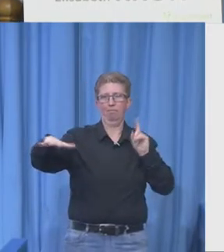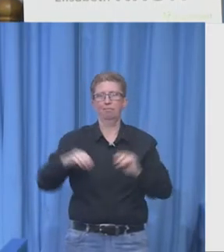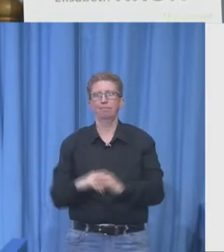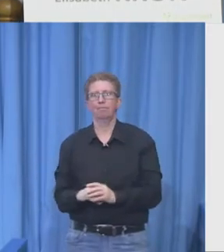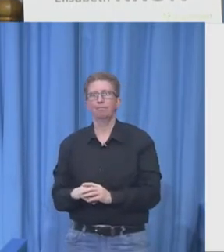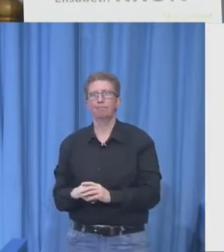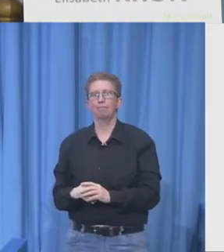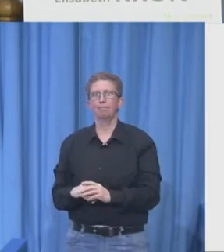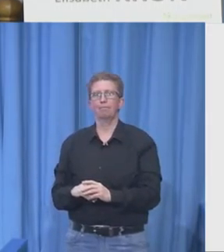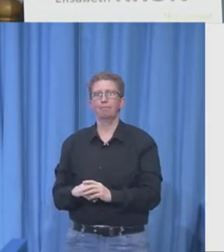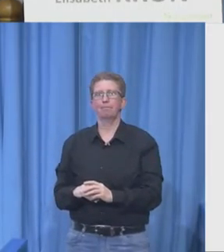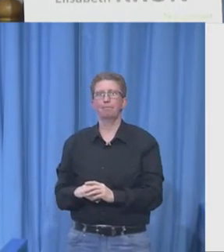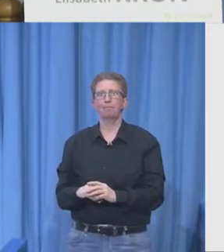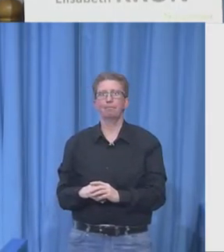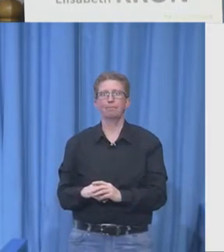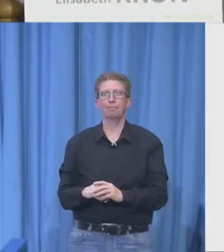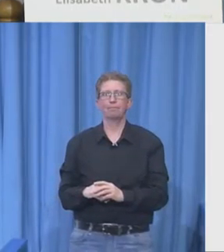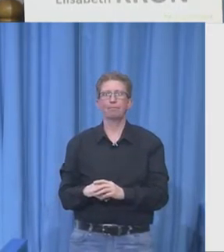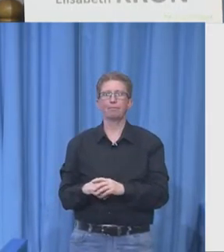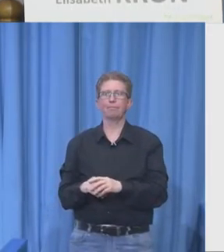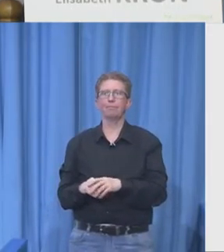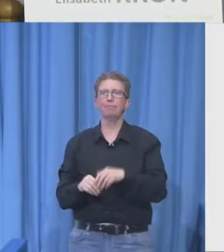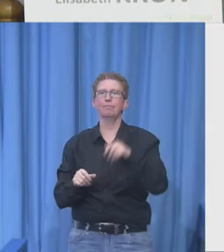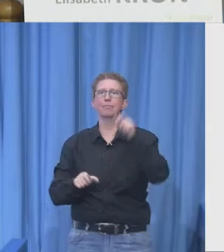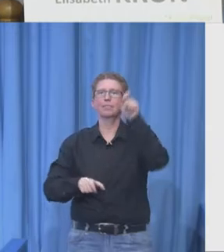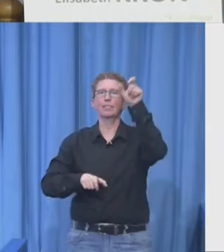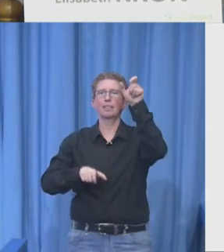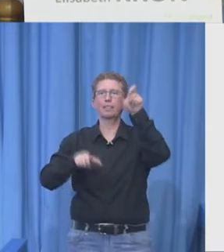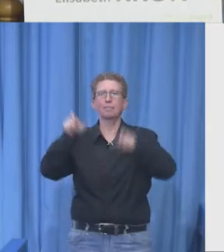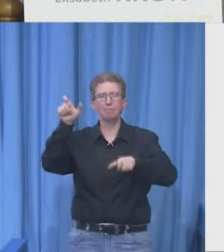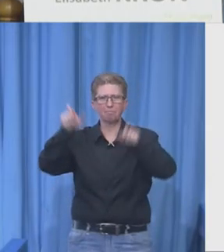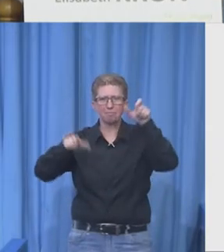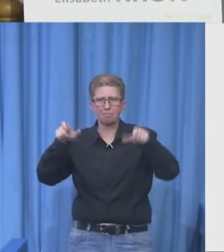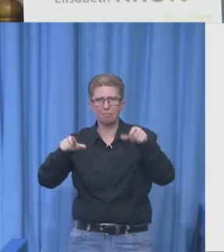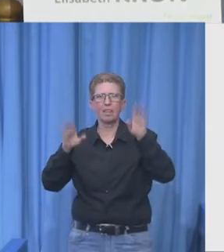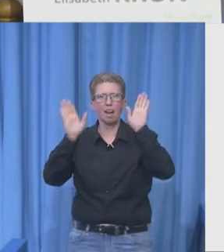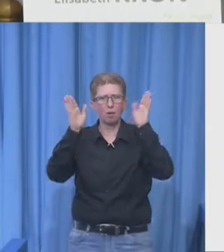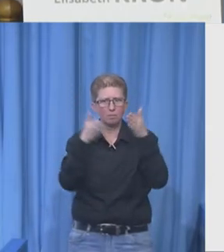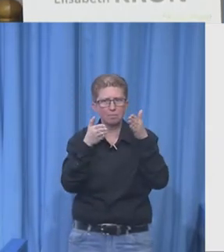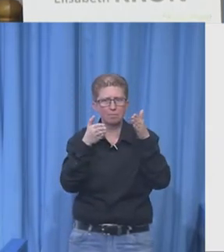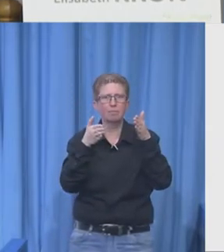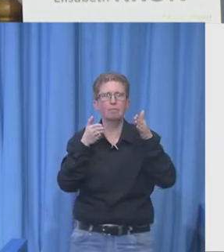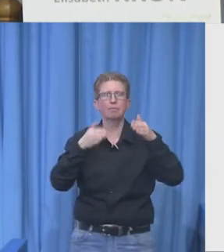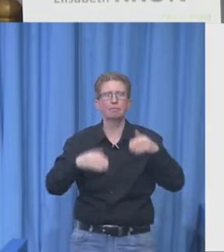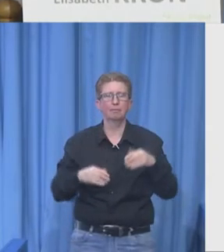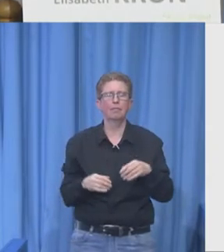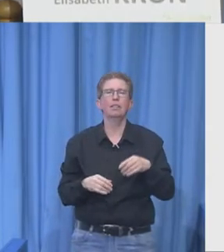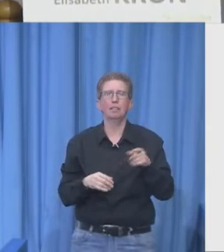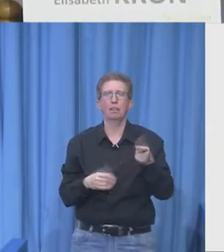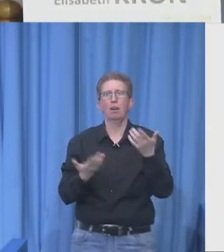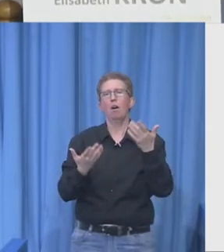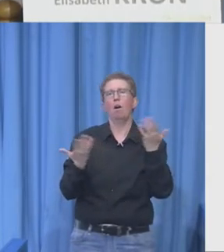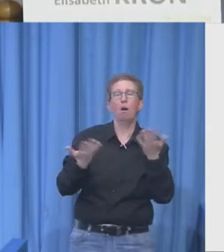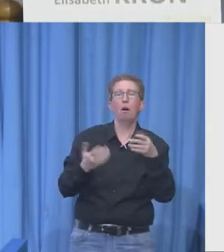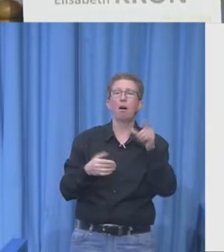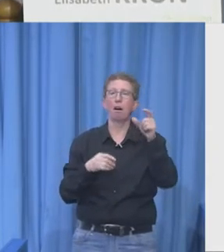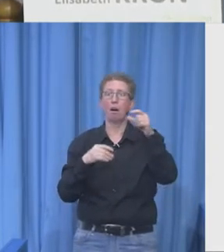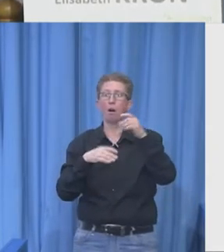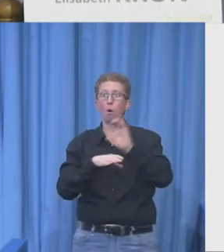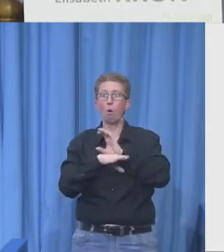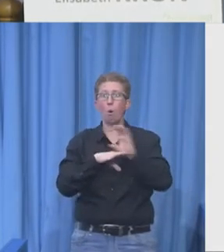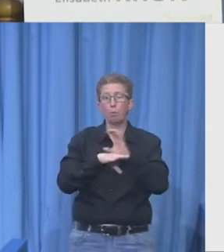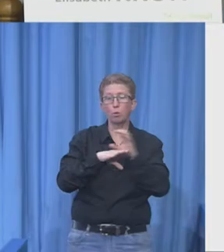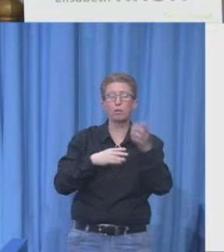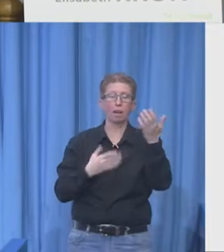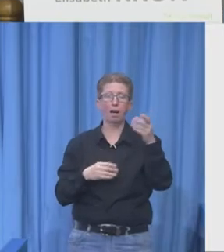don't develop software in Austria, they just sell. So for us, we could not refer to these international clients.